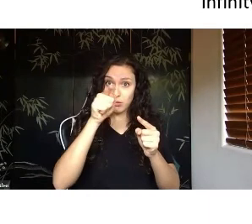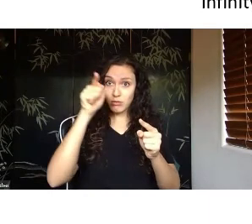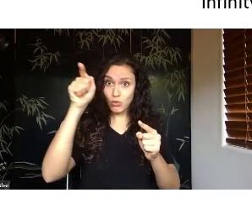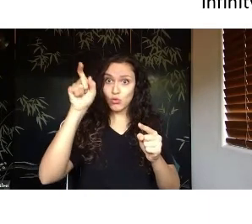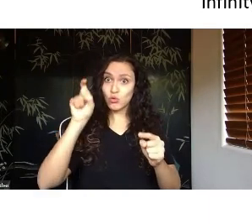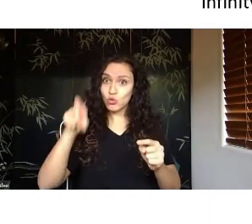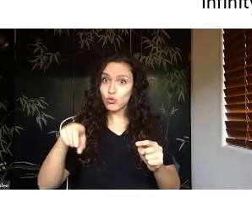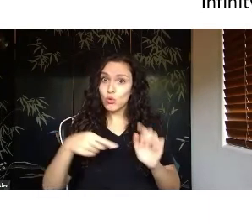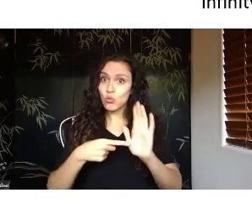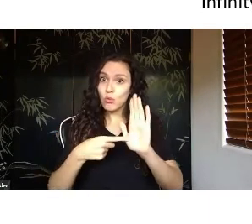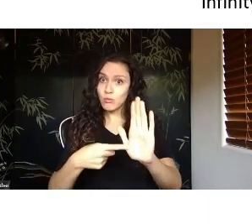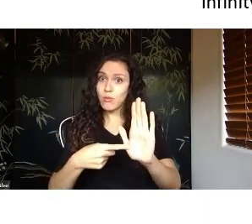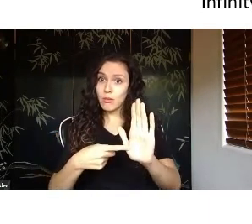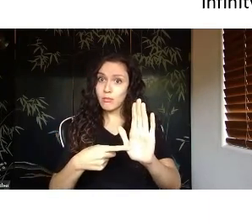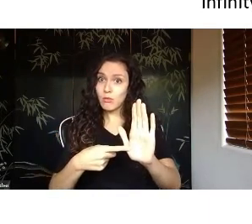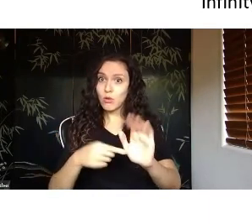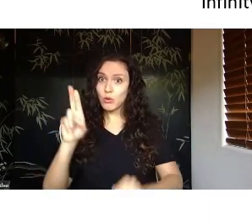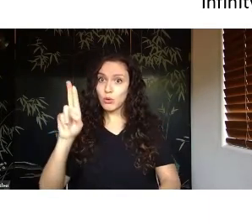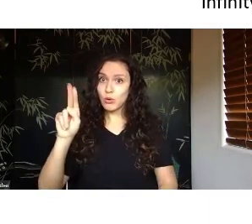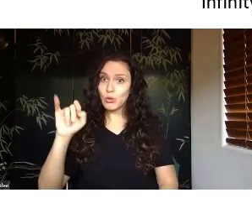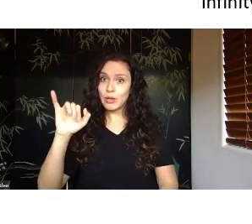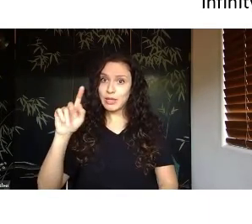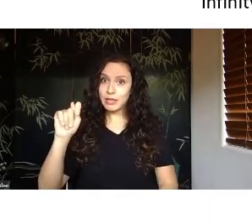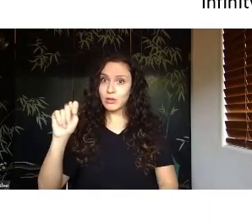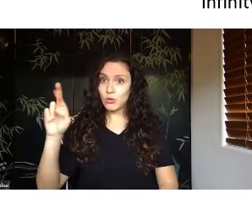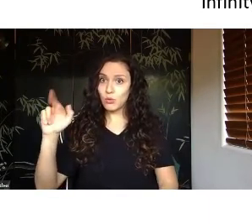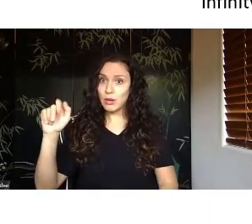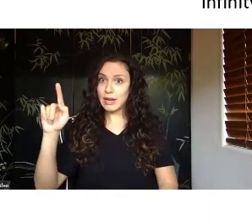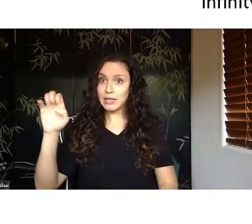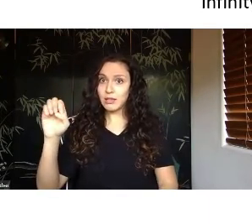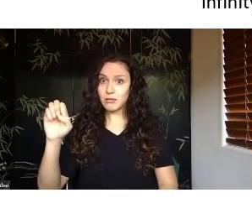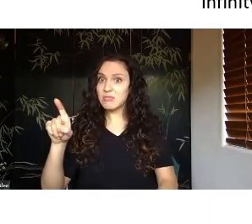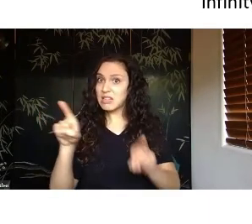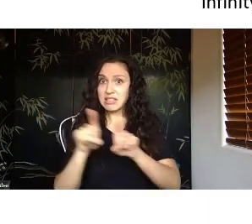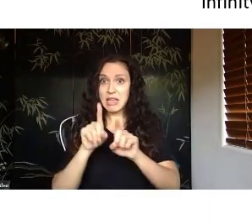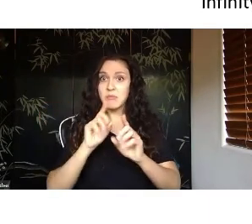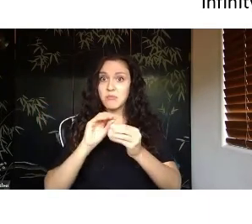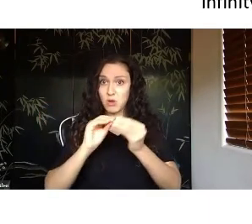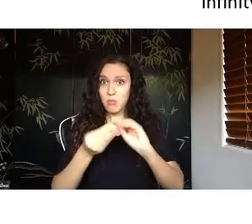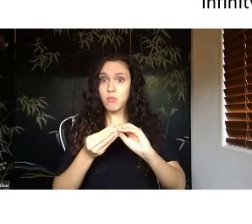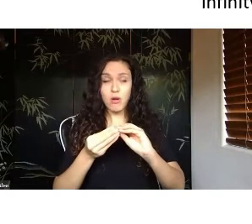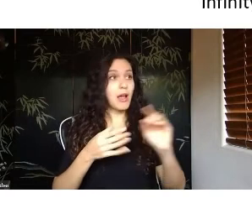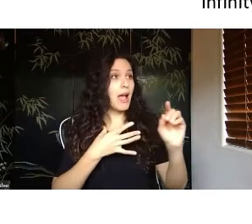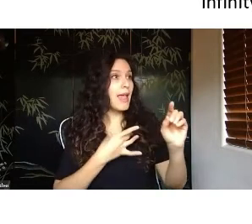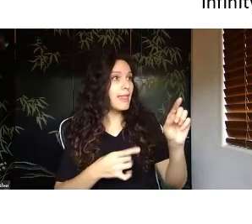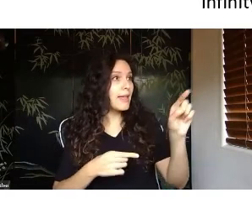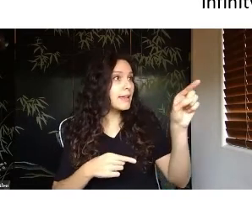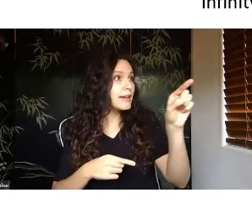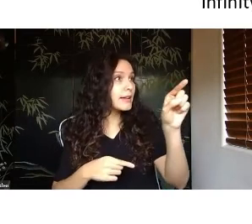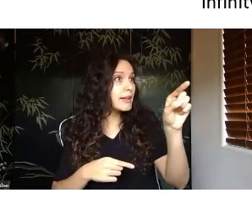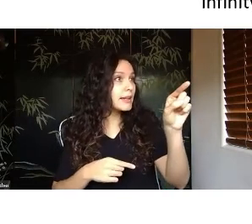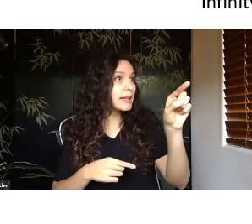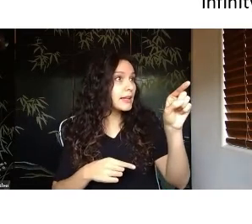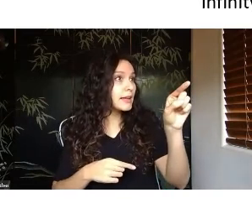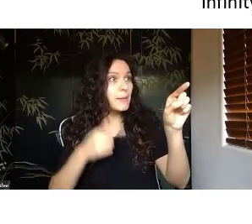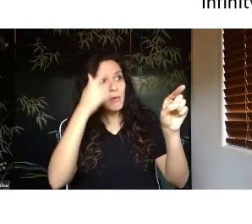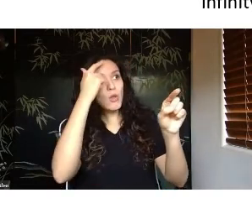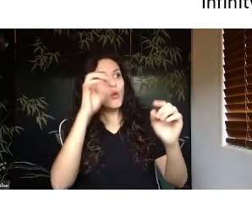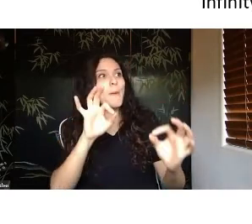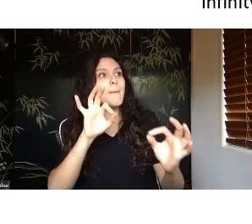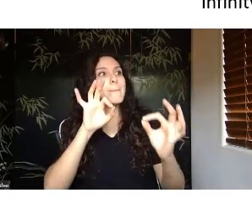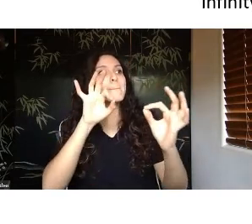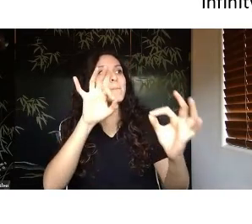should represent the same number, so just pick whichever one you want. Okay, so I am going to pick, I like this one because it's